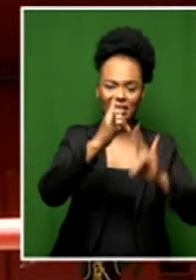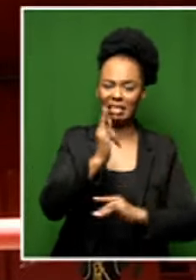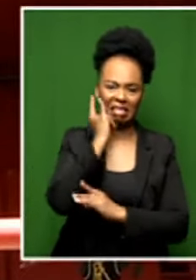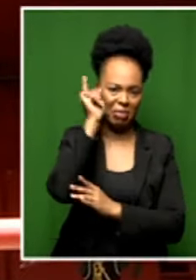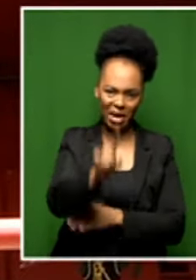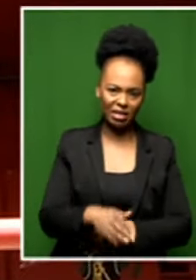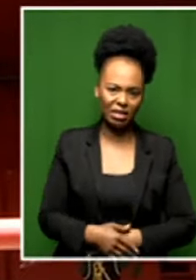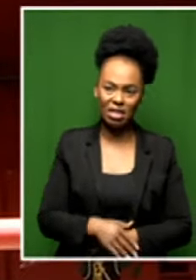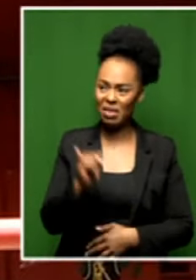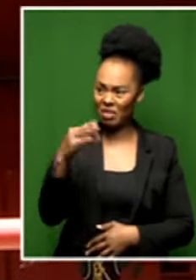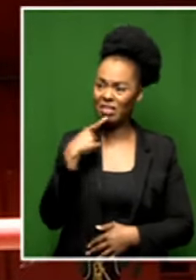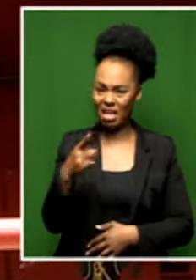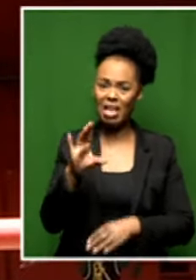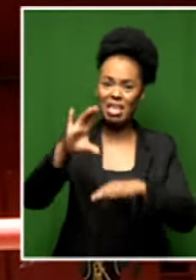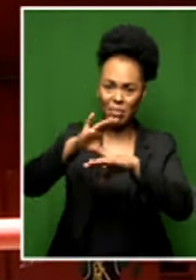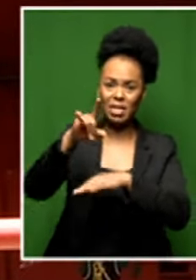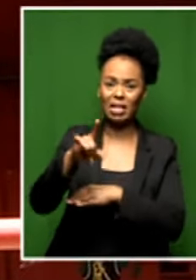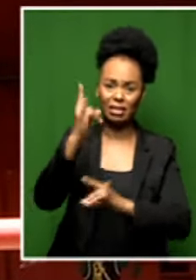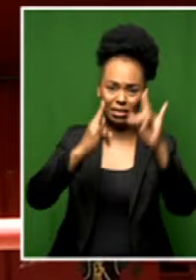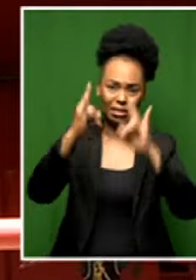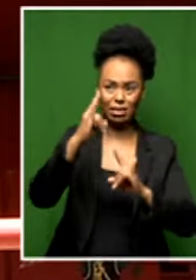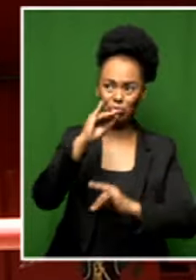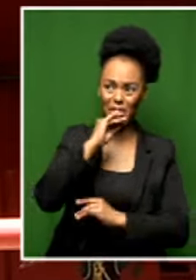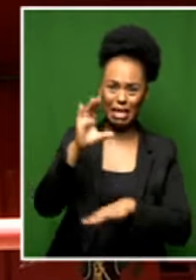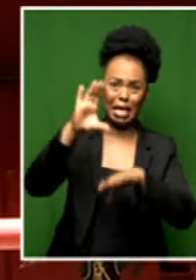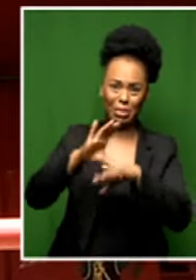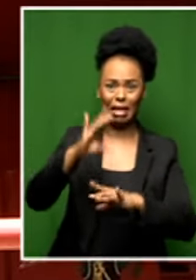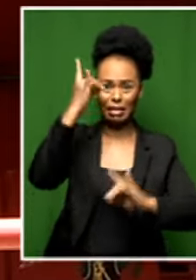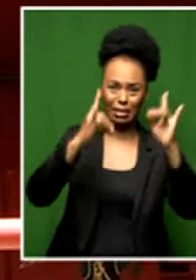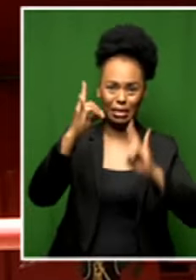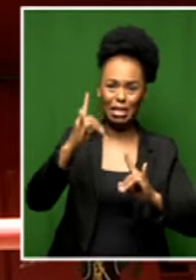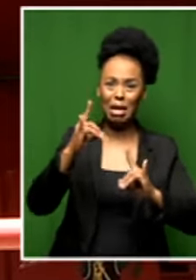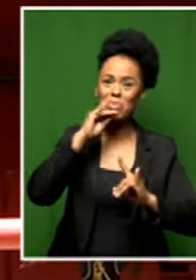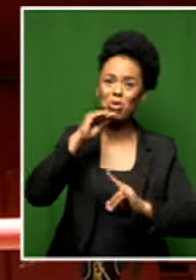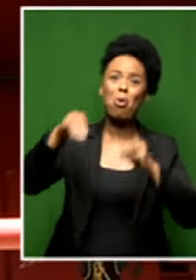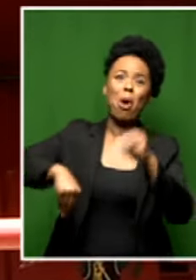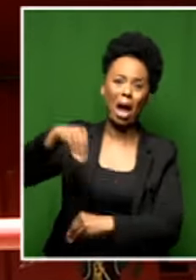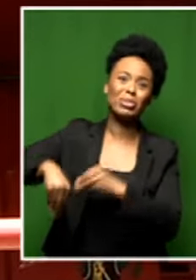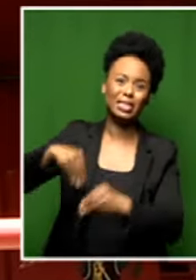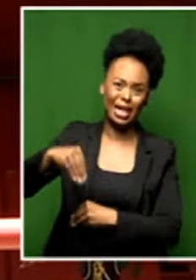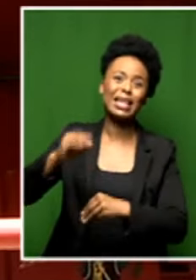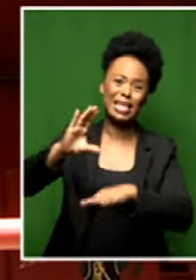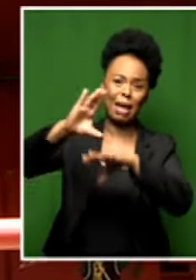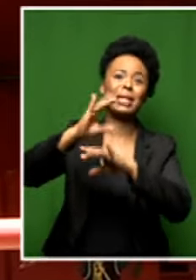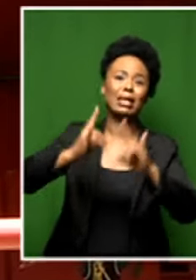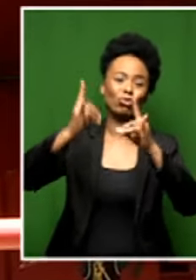city. If it is a capital city, it's a capital city of corruption. That's what it